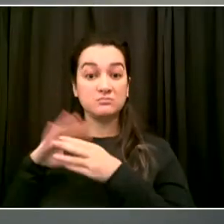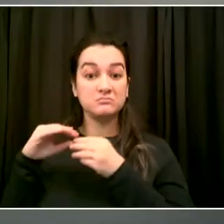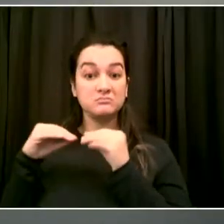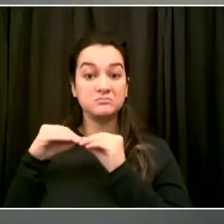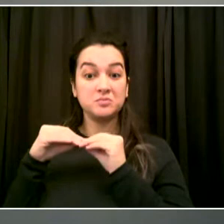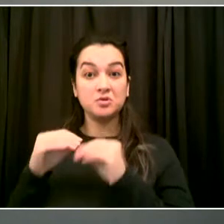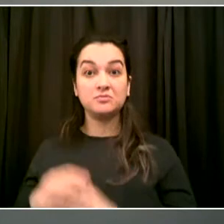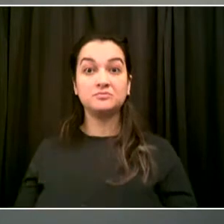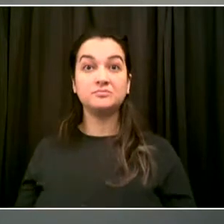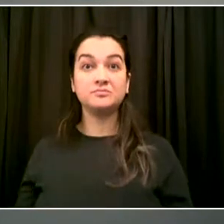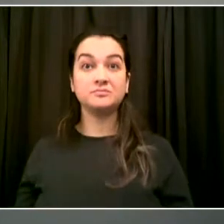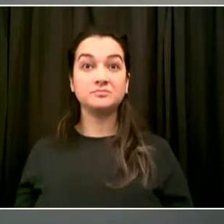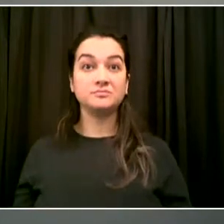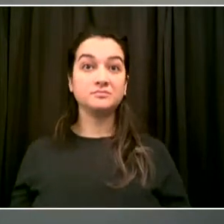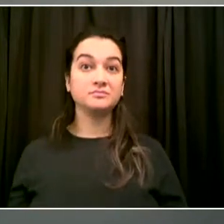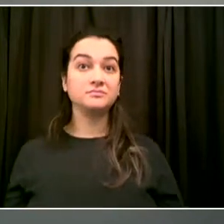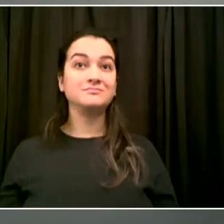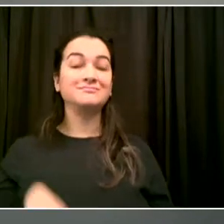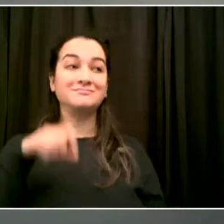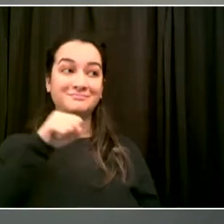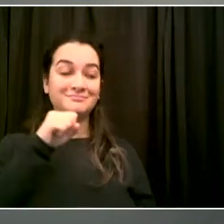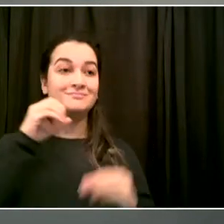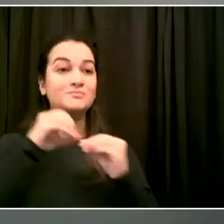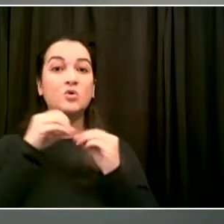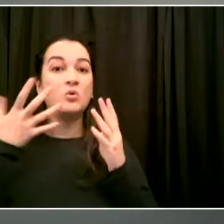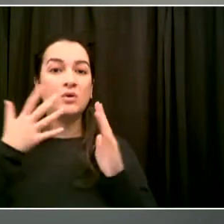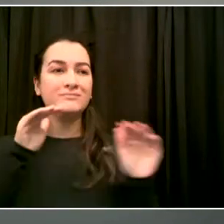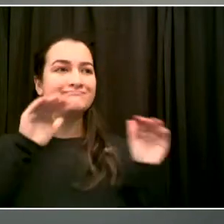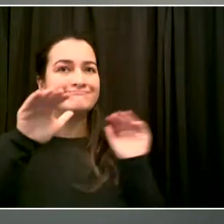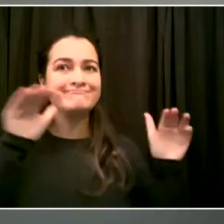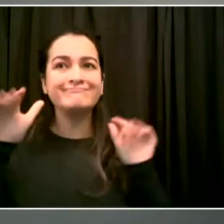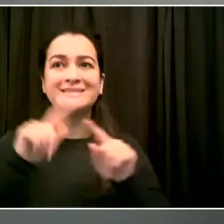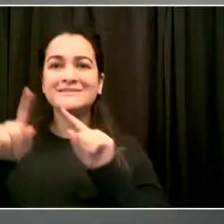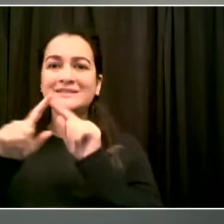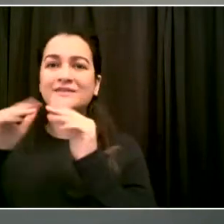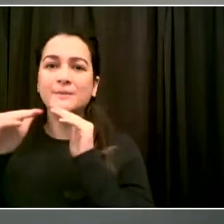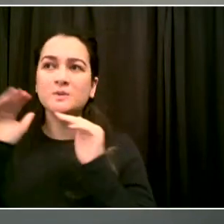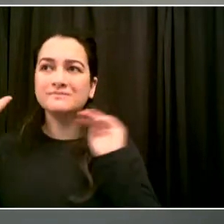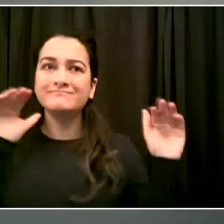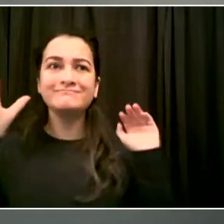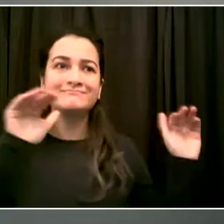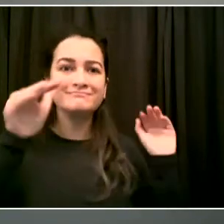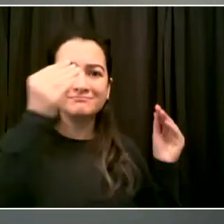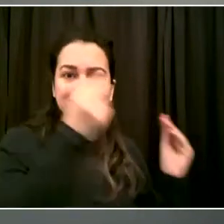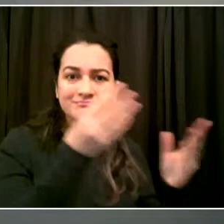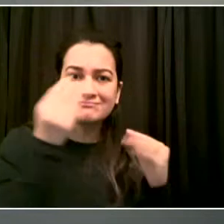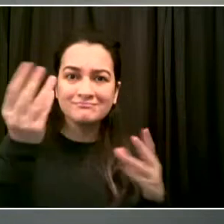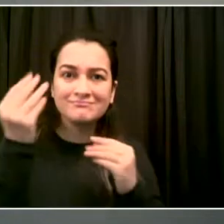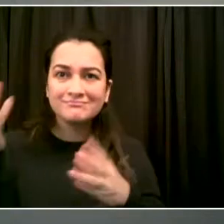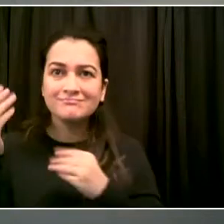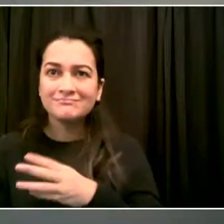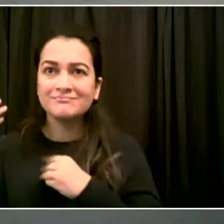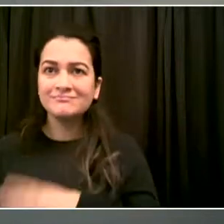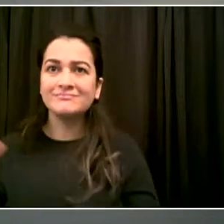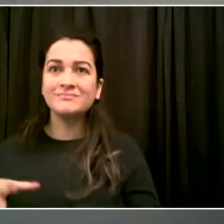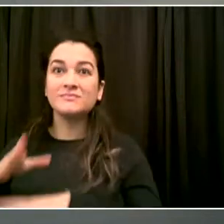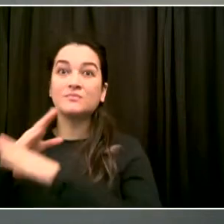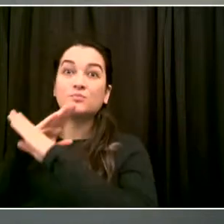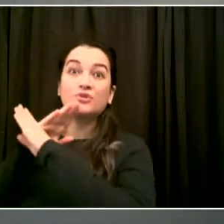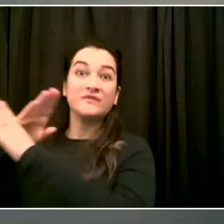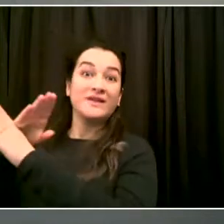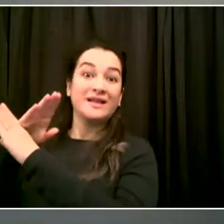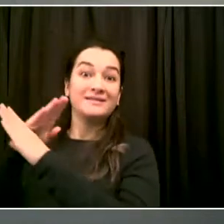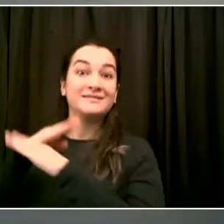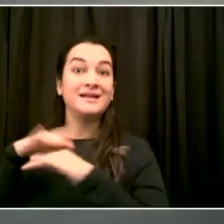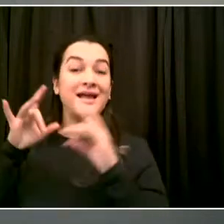prevention, bringing awareness to the issue is the most important thing. I think this forum, the creation and announcement of the Asian Hate Crime